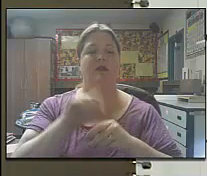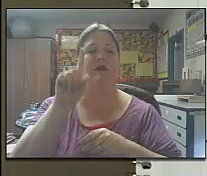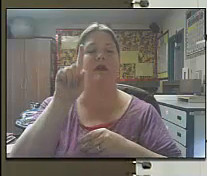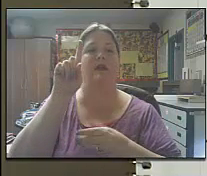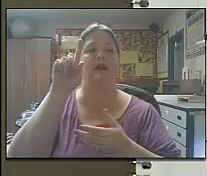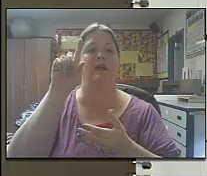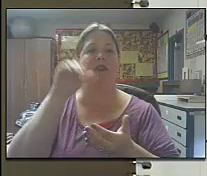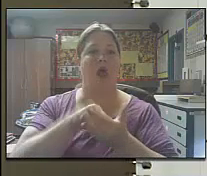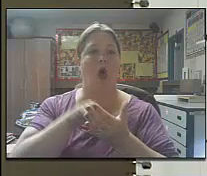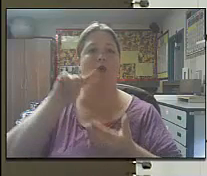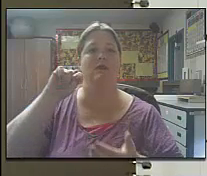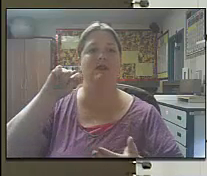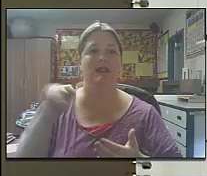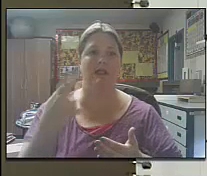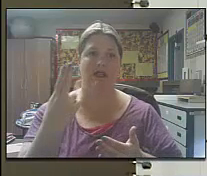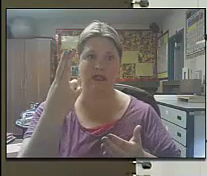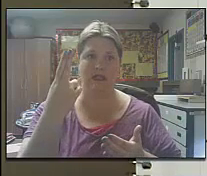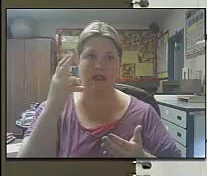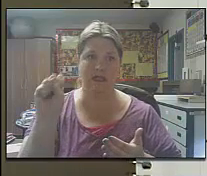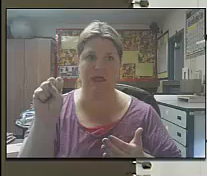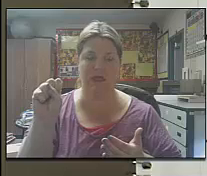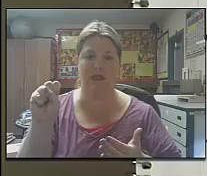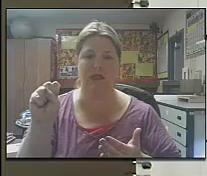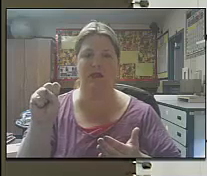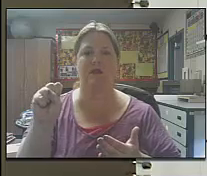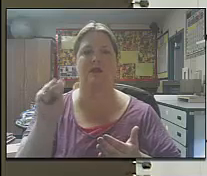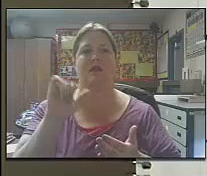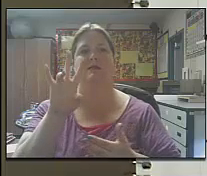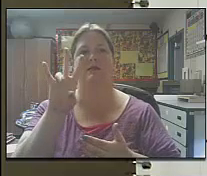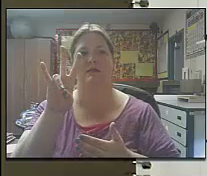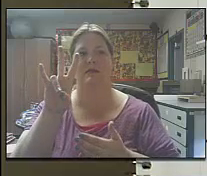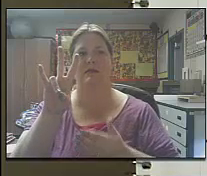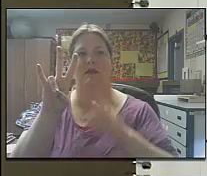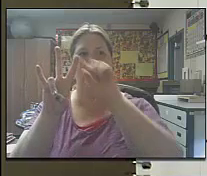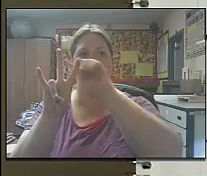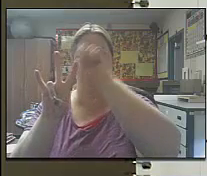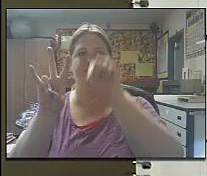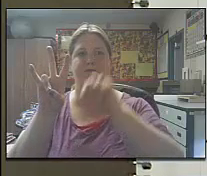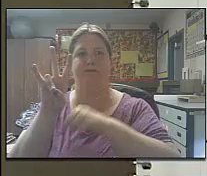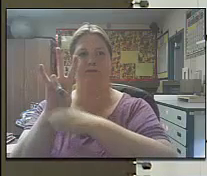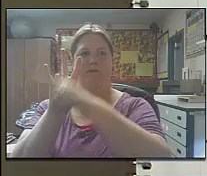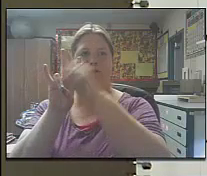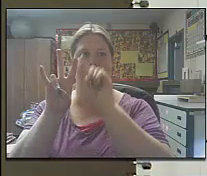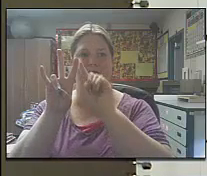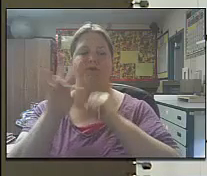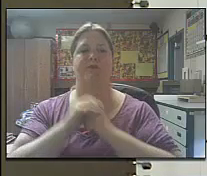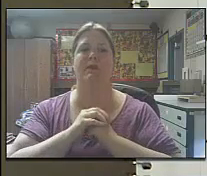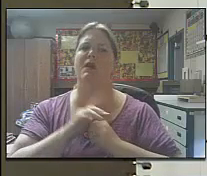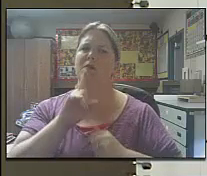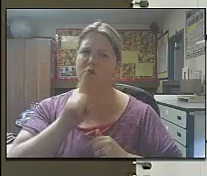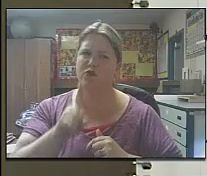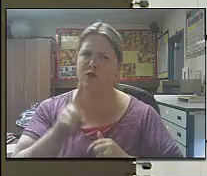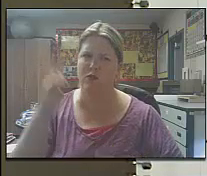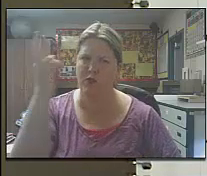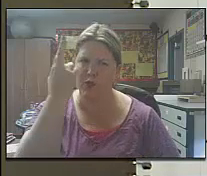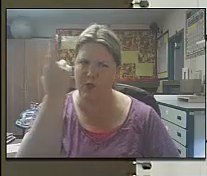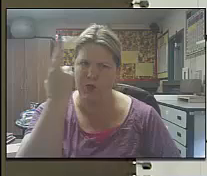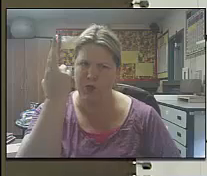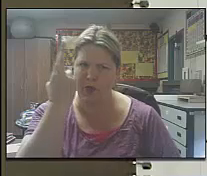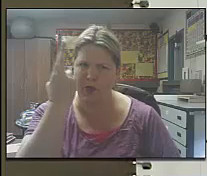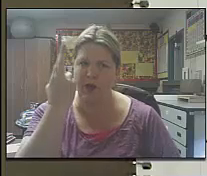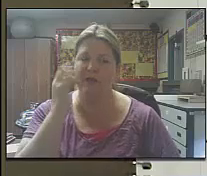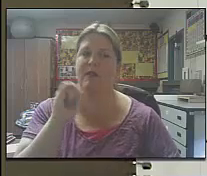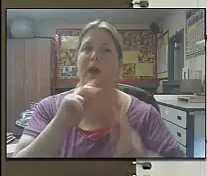thousandths, which you should have put that around the 7. Need to make sure that you realize